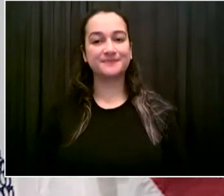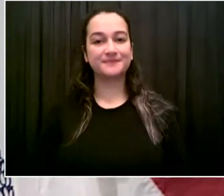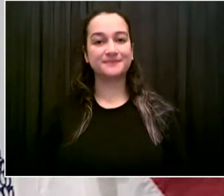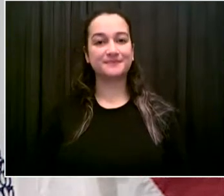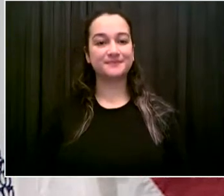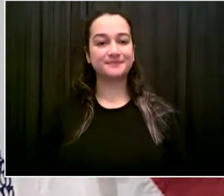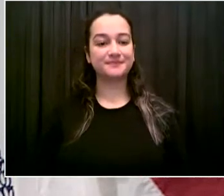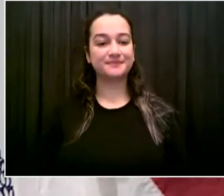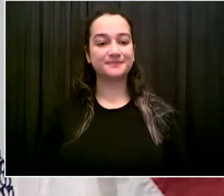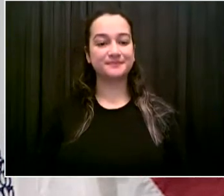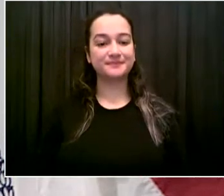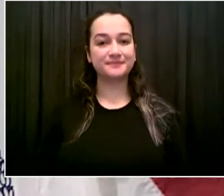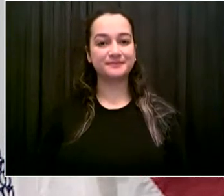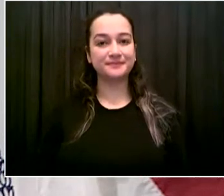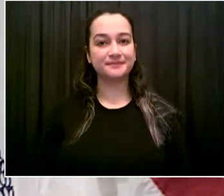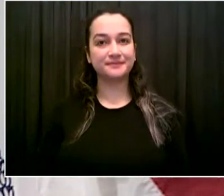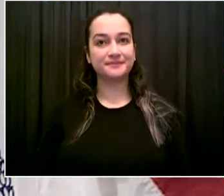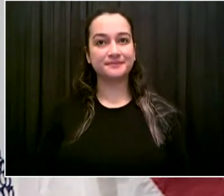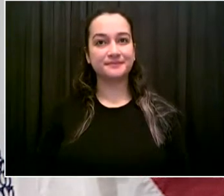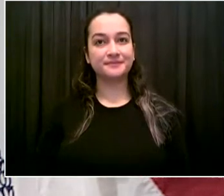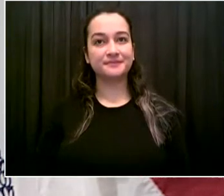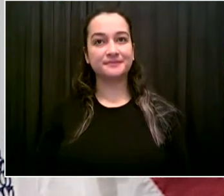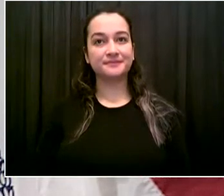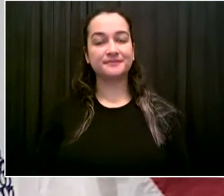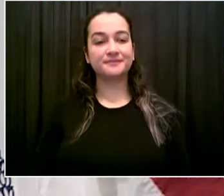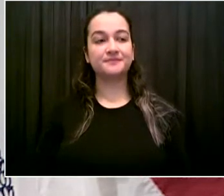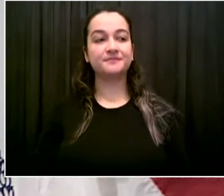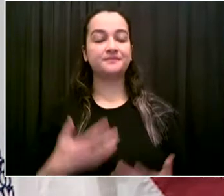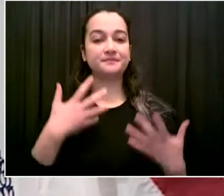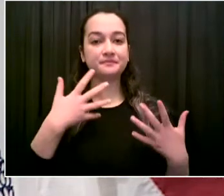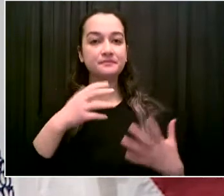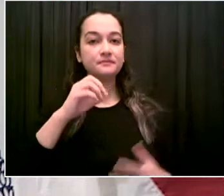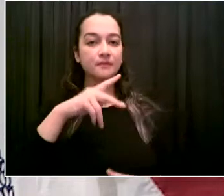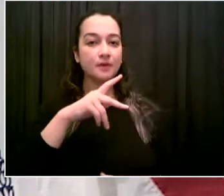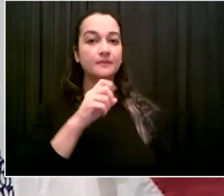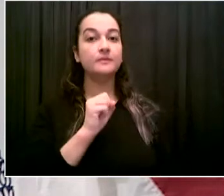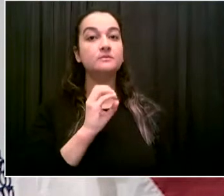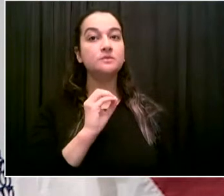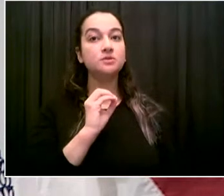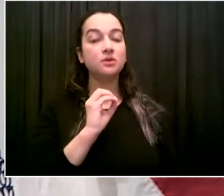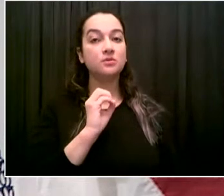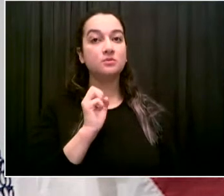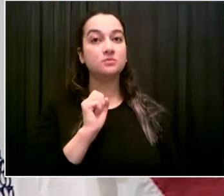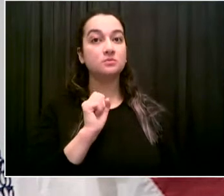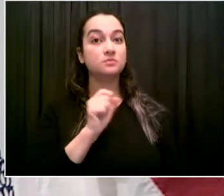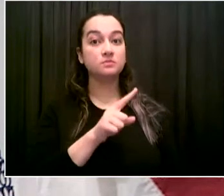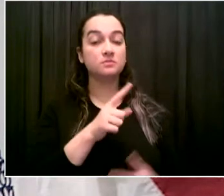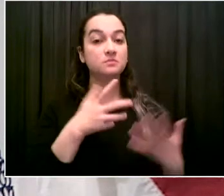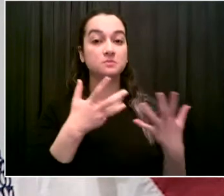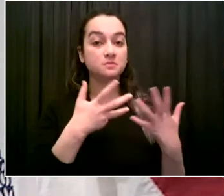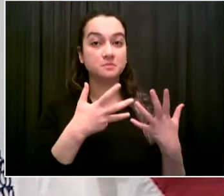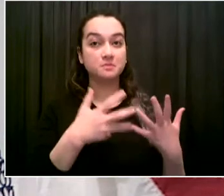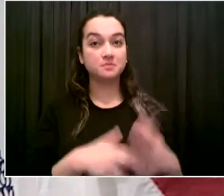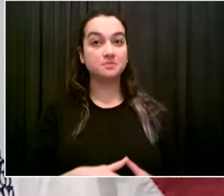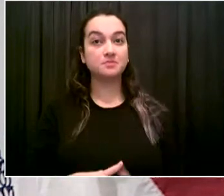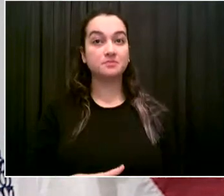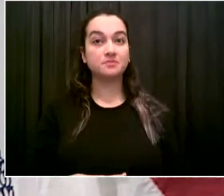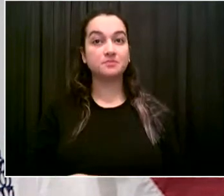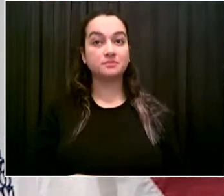So I was wondering about a story that we published the other day that highlighted that over the last 4 years, the